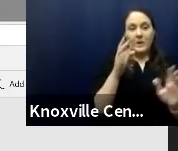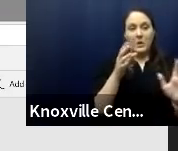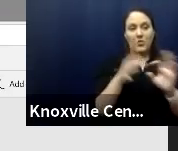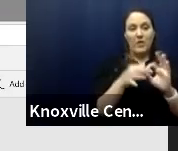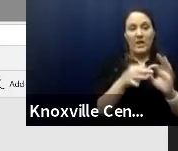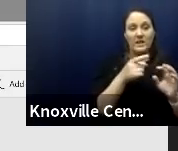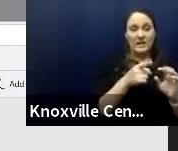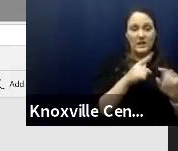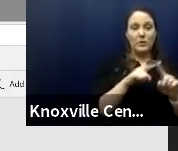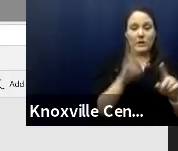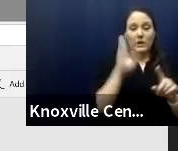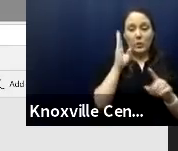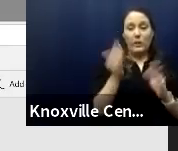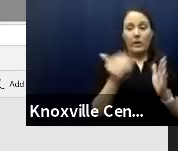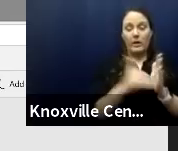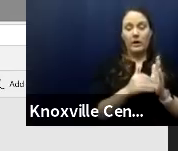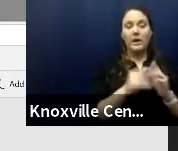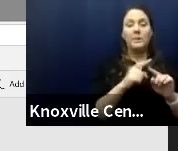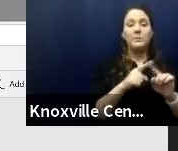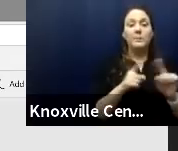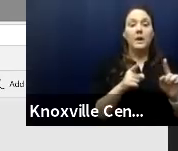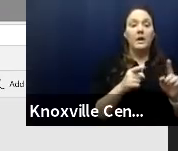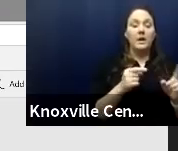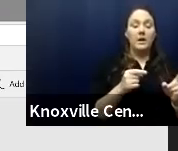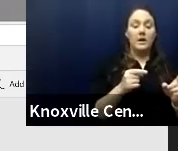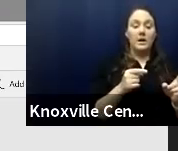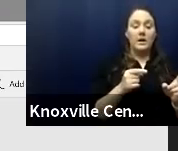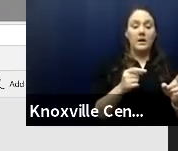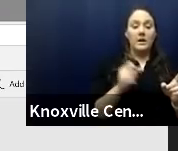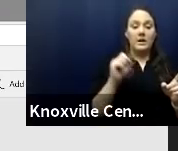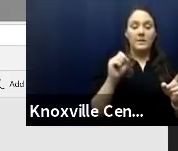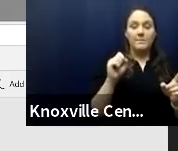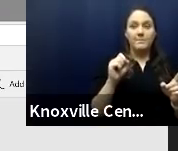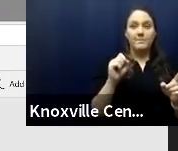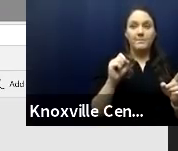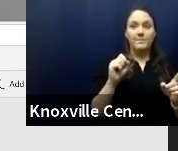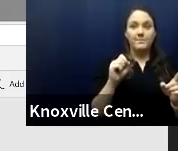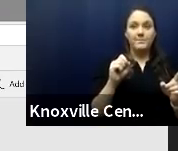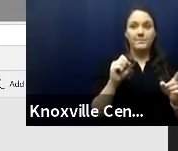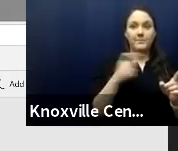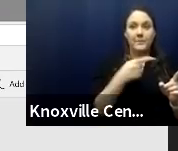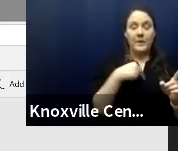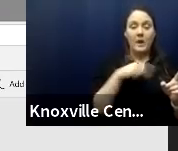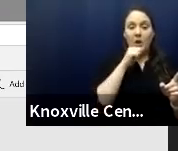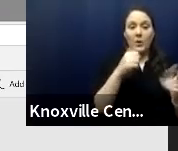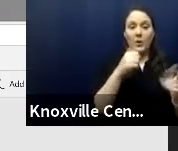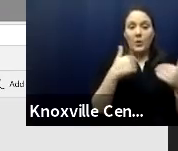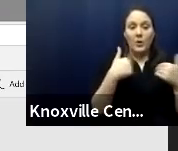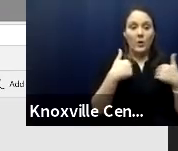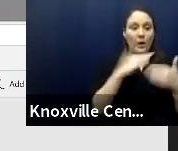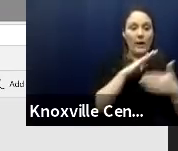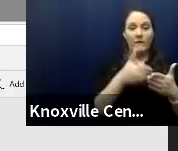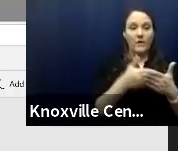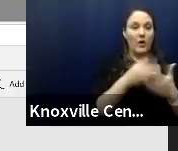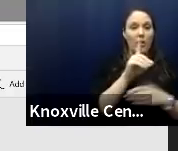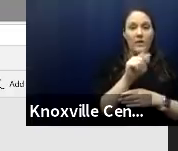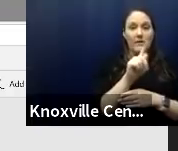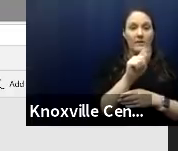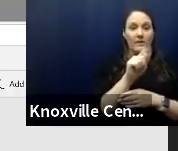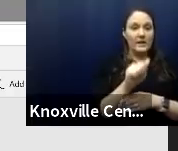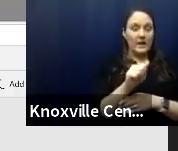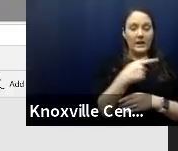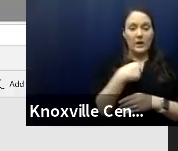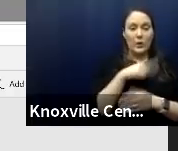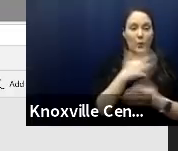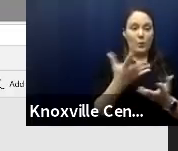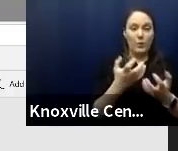that if as particular, we don't have all the data that we would like to